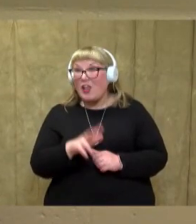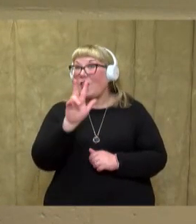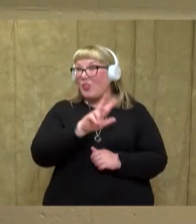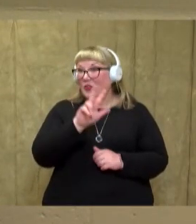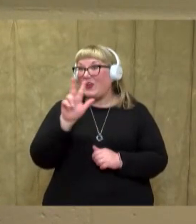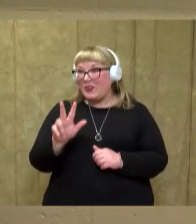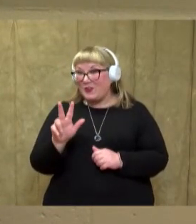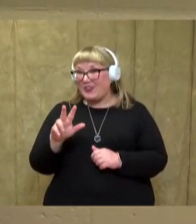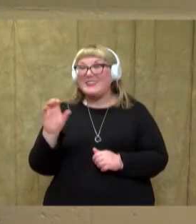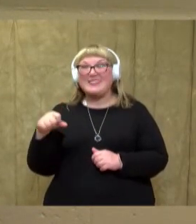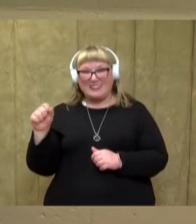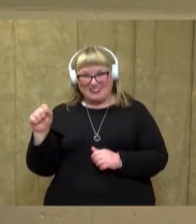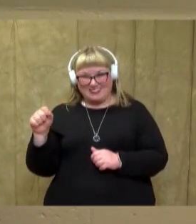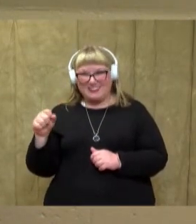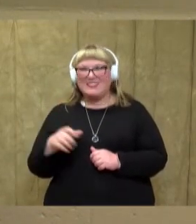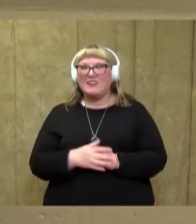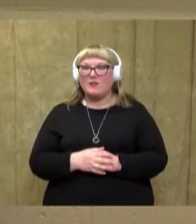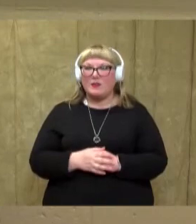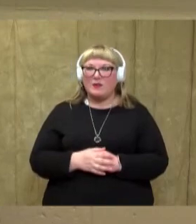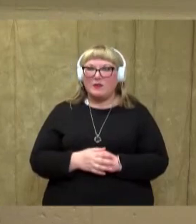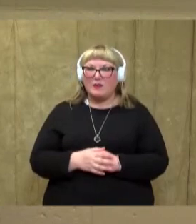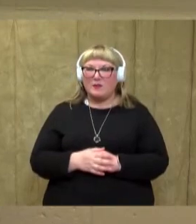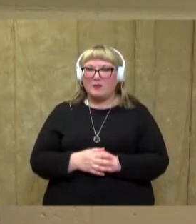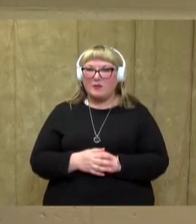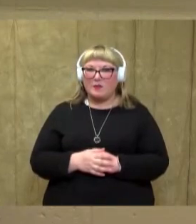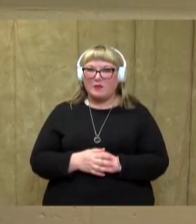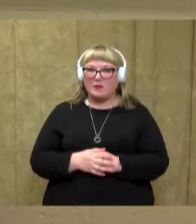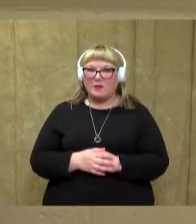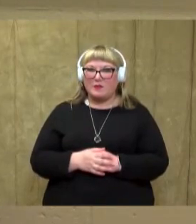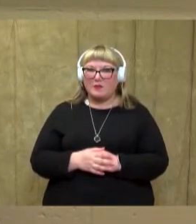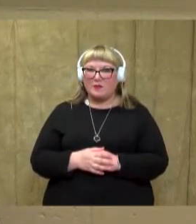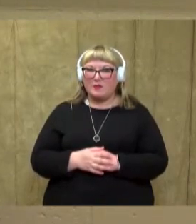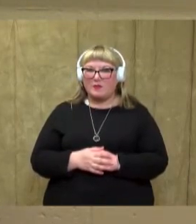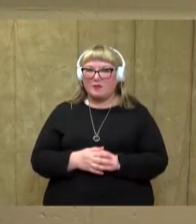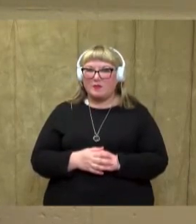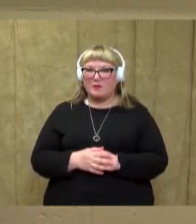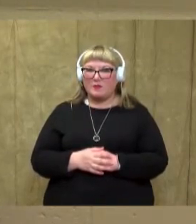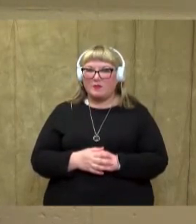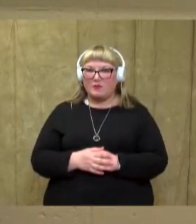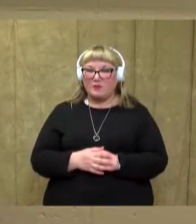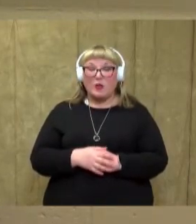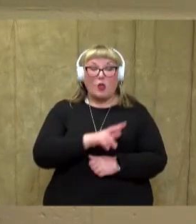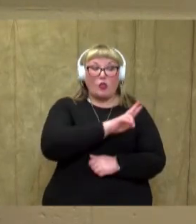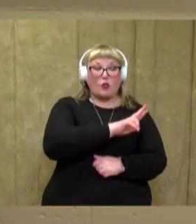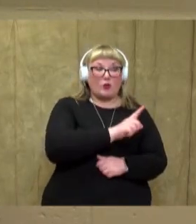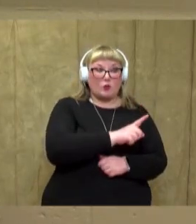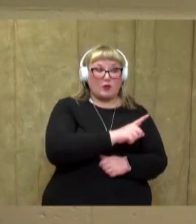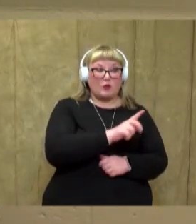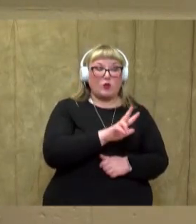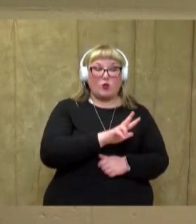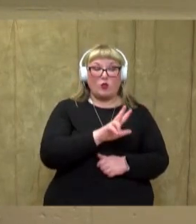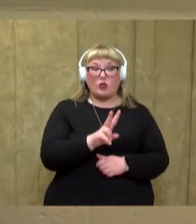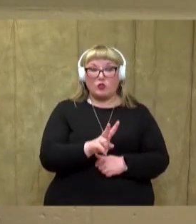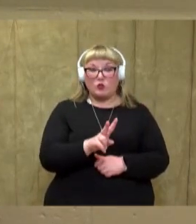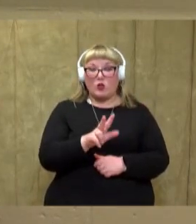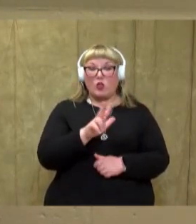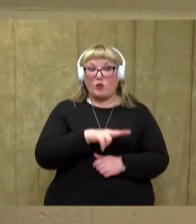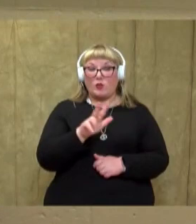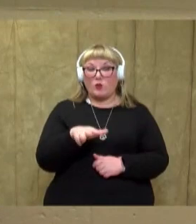33, a 3 in the tens place and a 3 in the ones place. Awesome job. All right, 31,